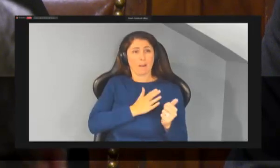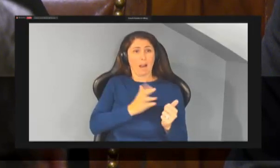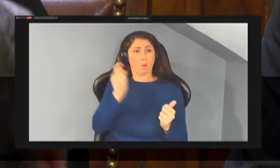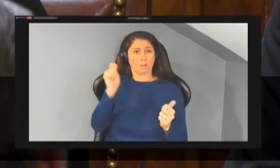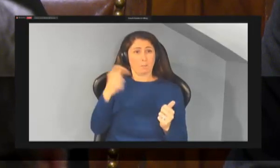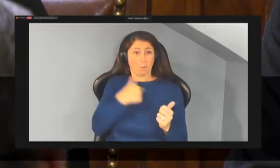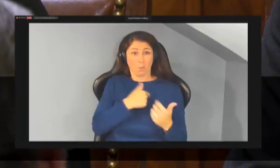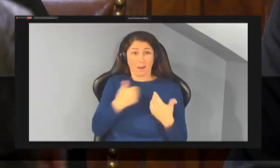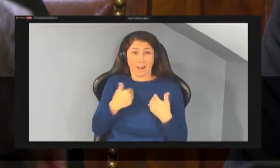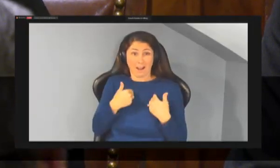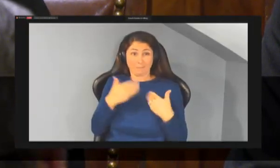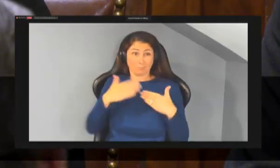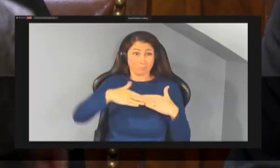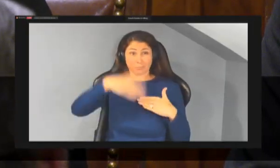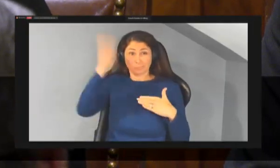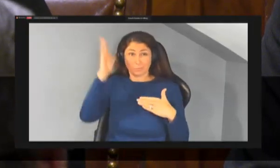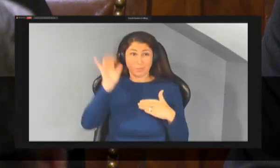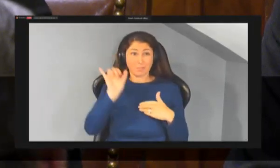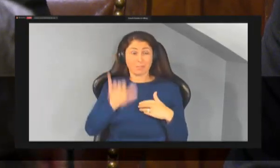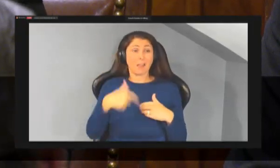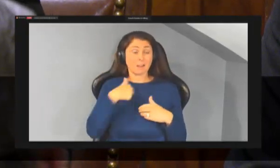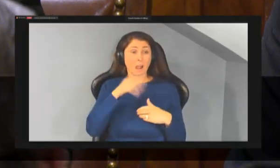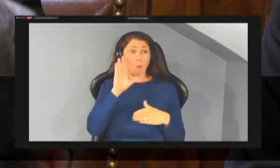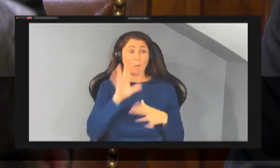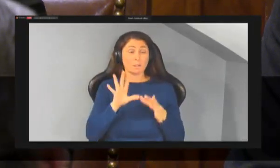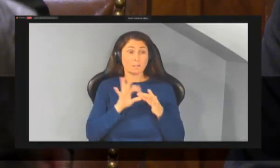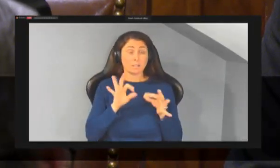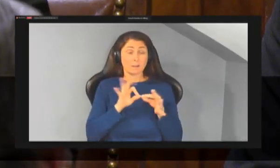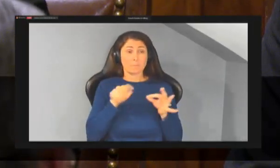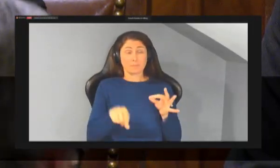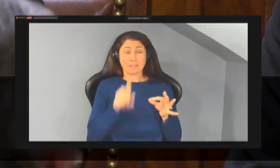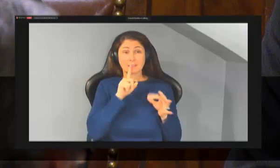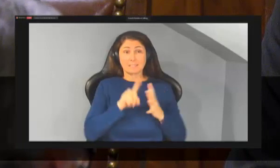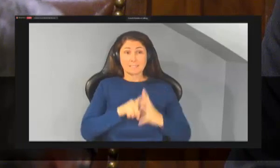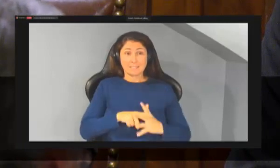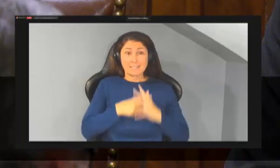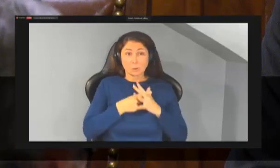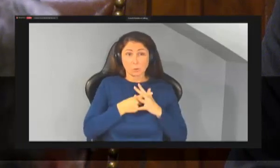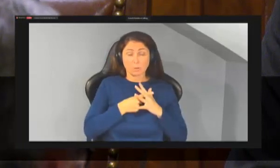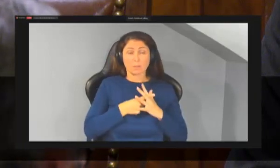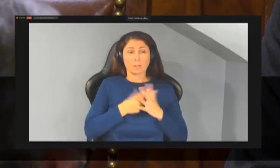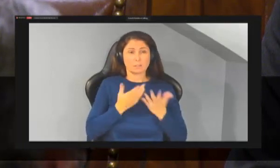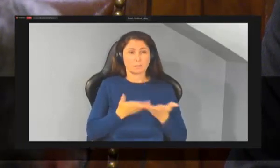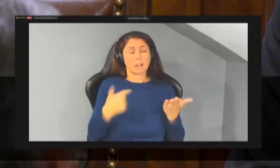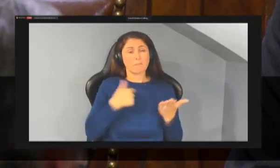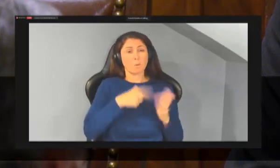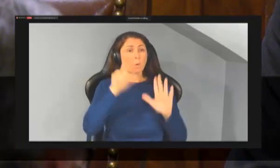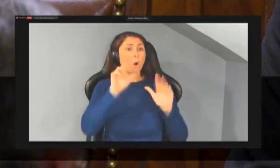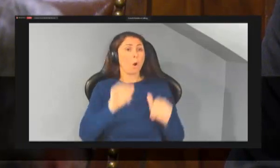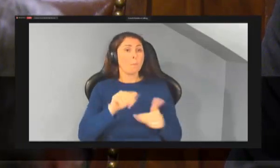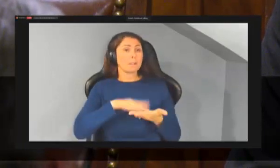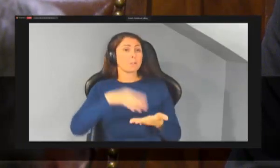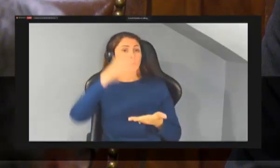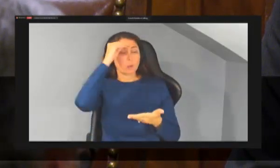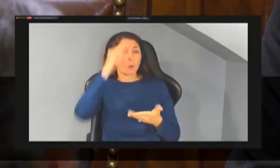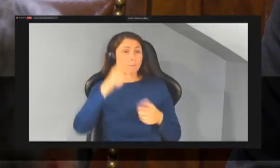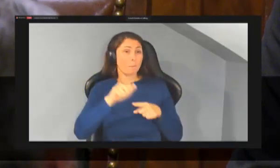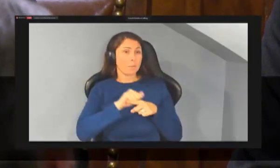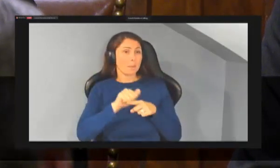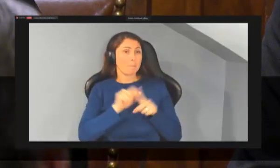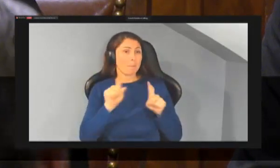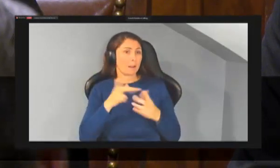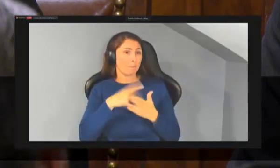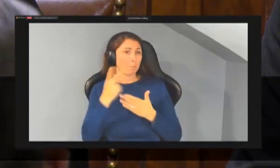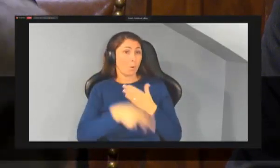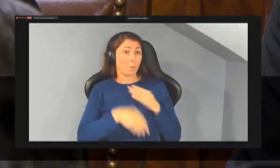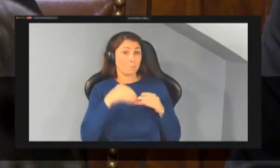So I will say that I think this is the initial stuff, and we're hoping to learn from the pilot program so that in the future